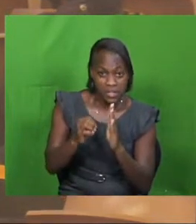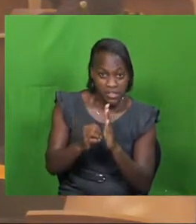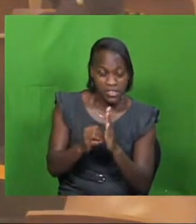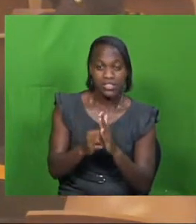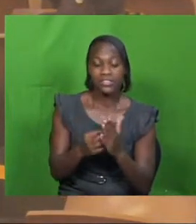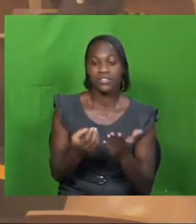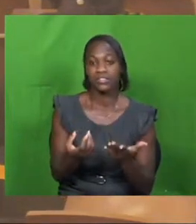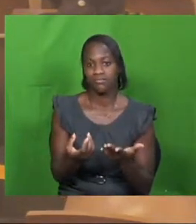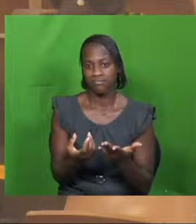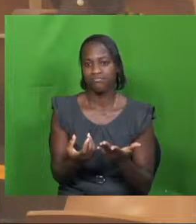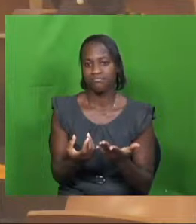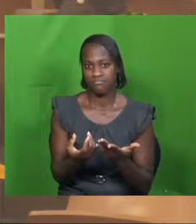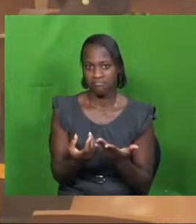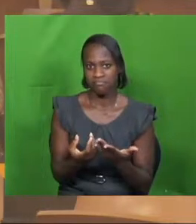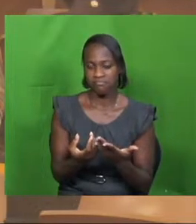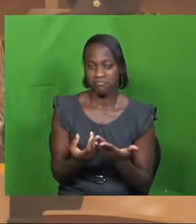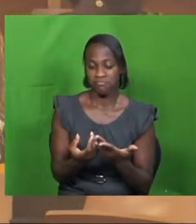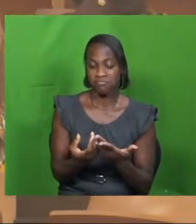of her stool.